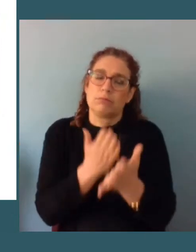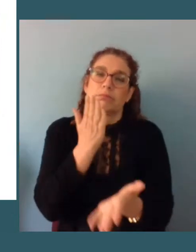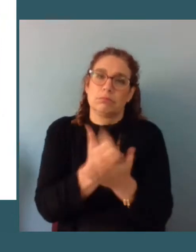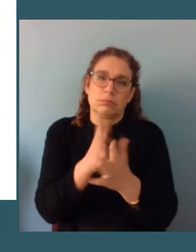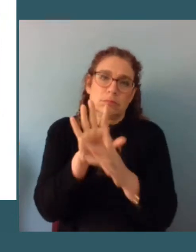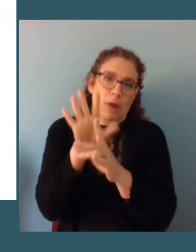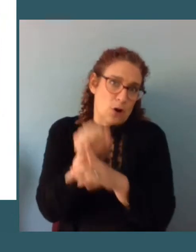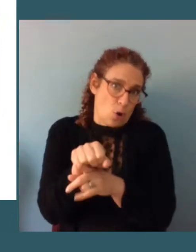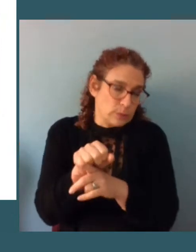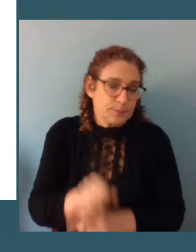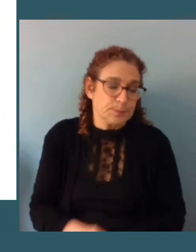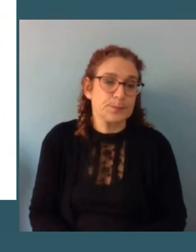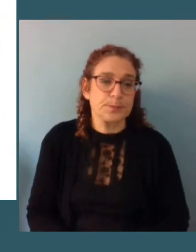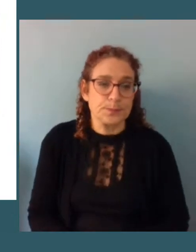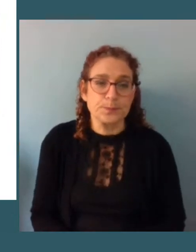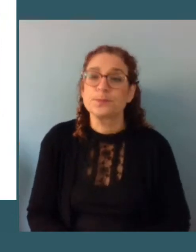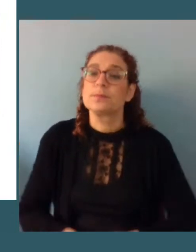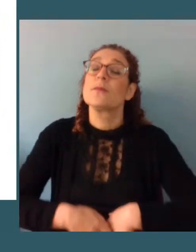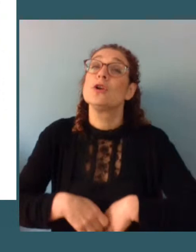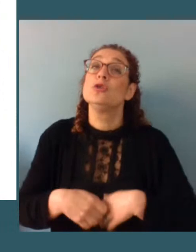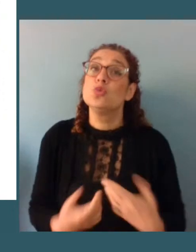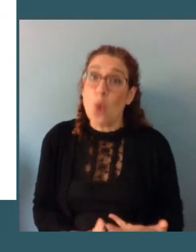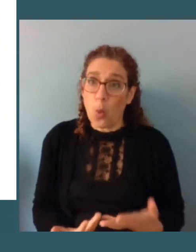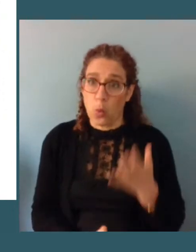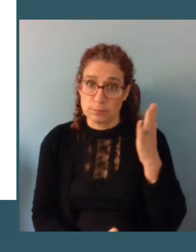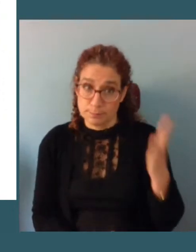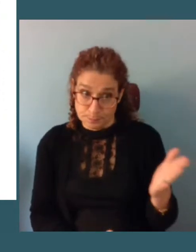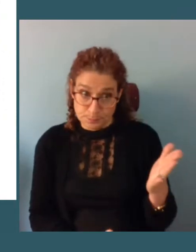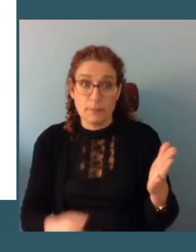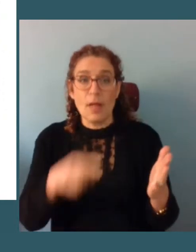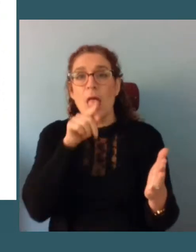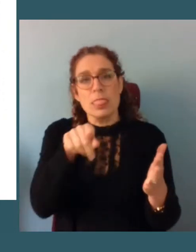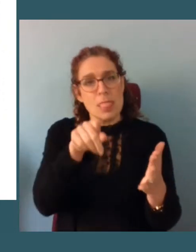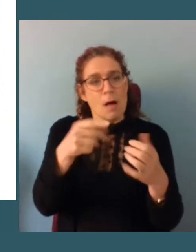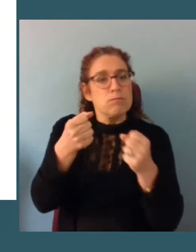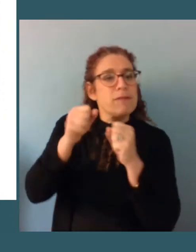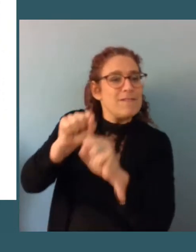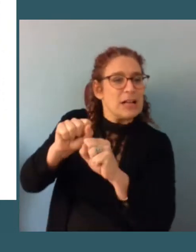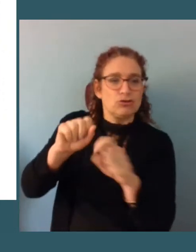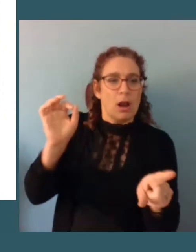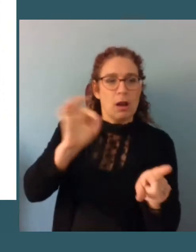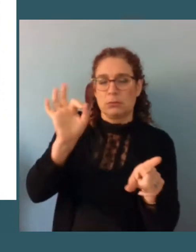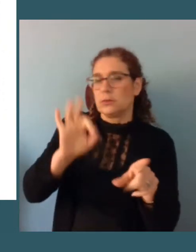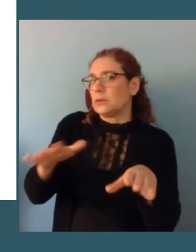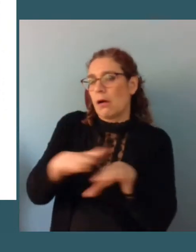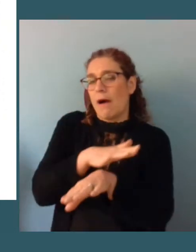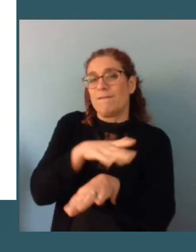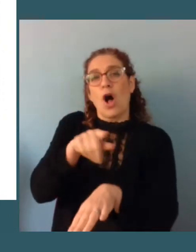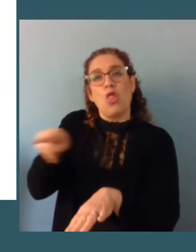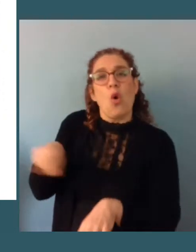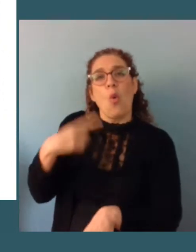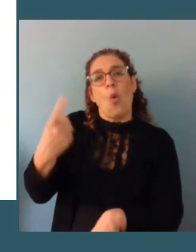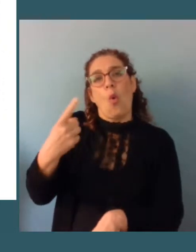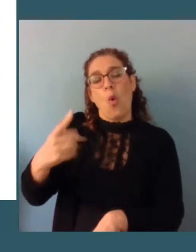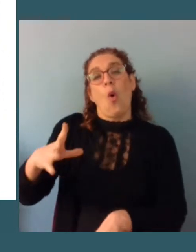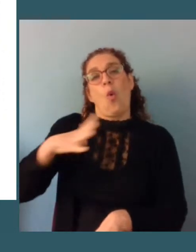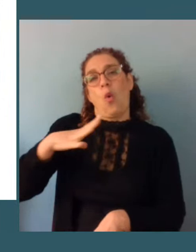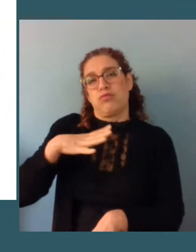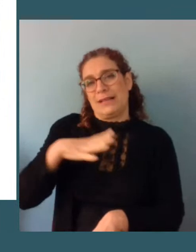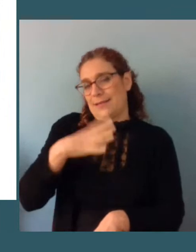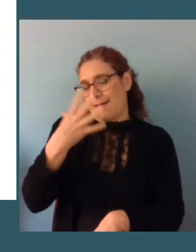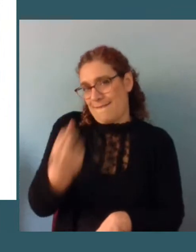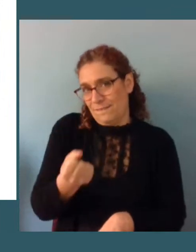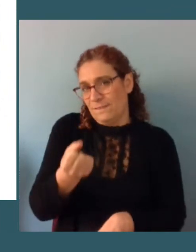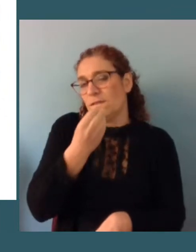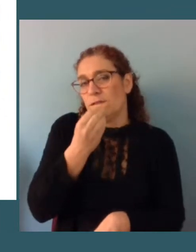So here the prevention does not cover those who have already developed food allergy,